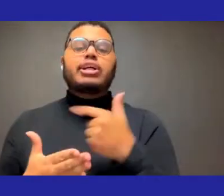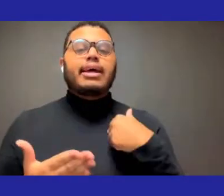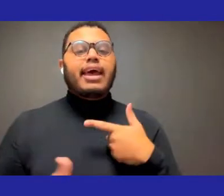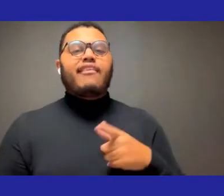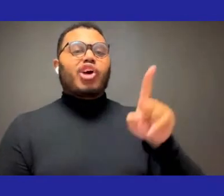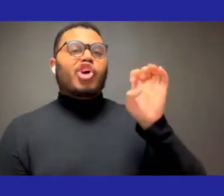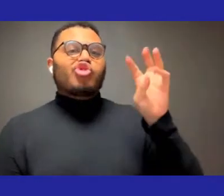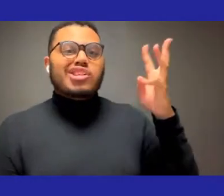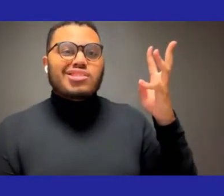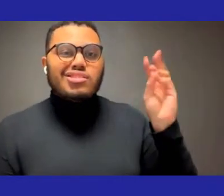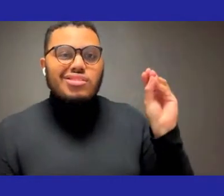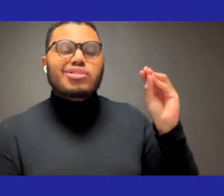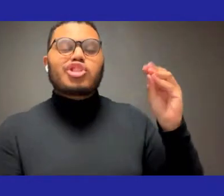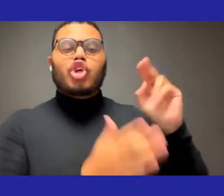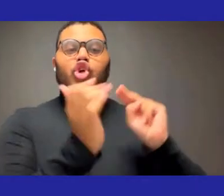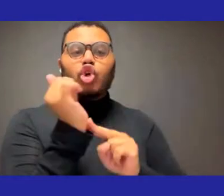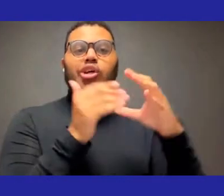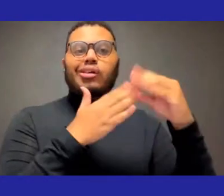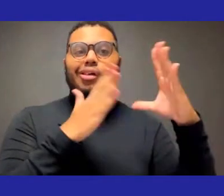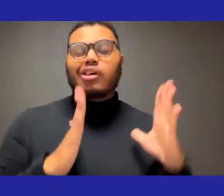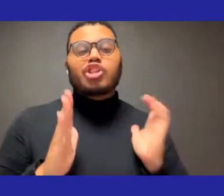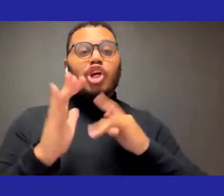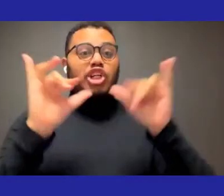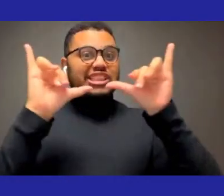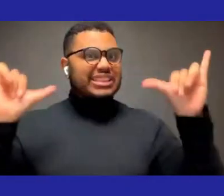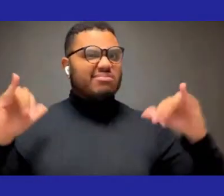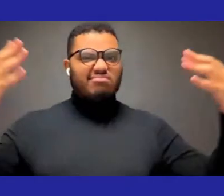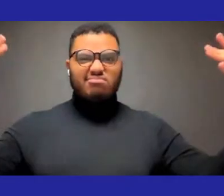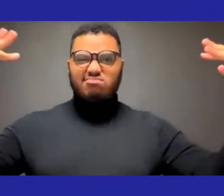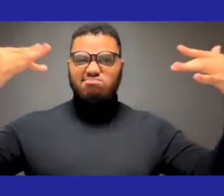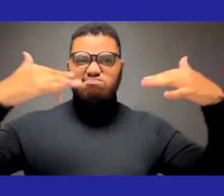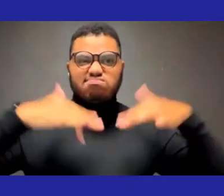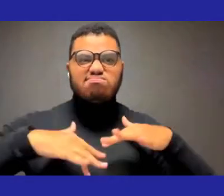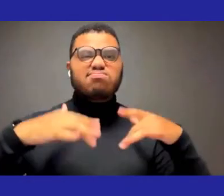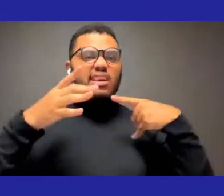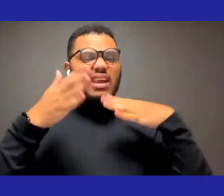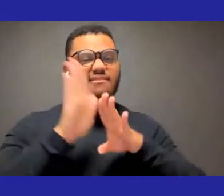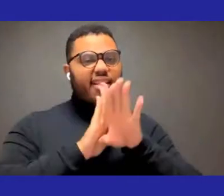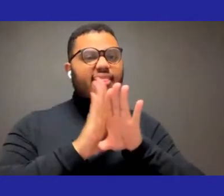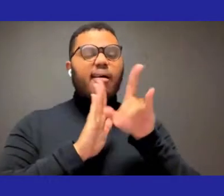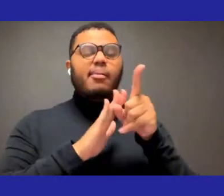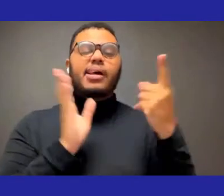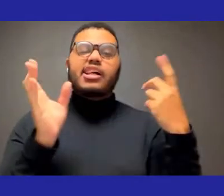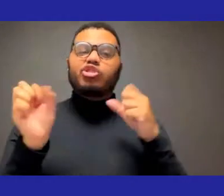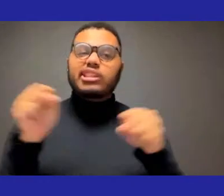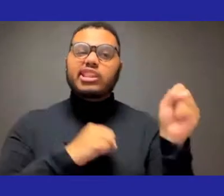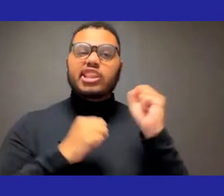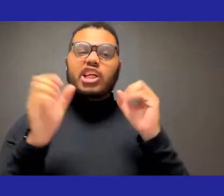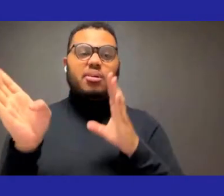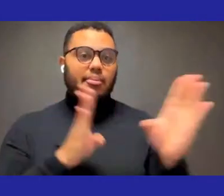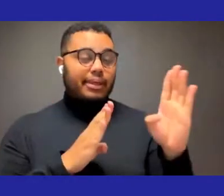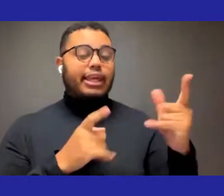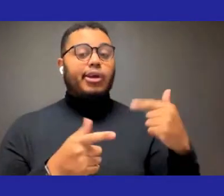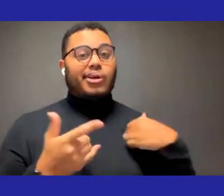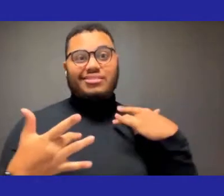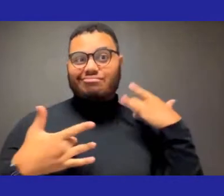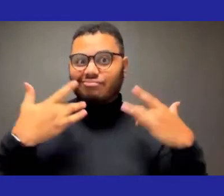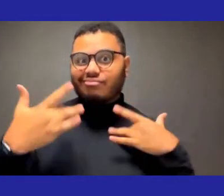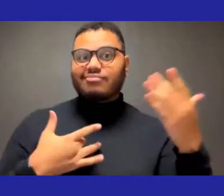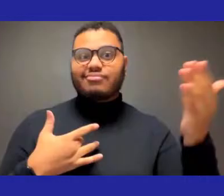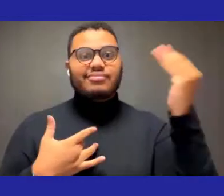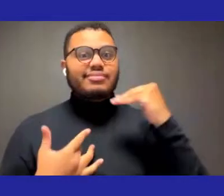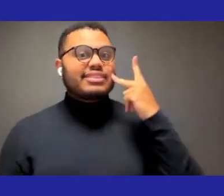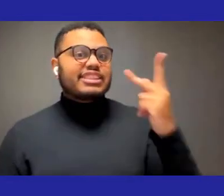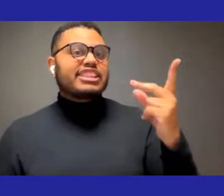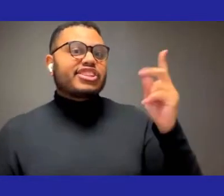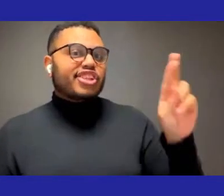our system come together to really develop the strategic plan, which we're really excited about. Next slide, you see Dr. Allen, Dr. Fatal, and